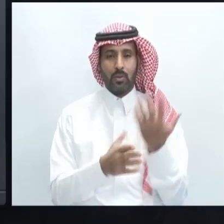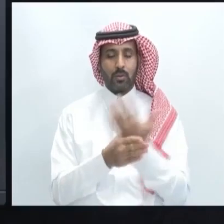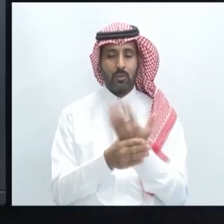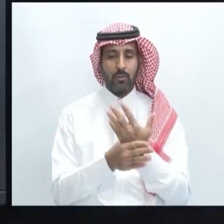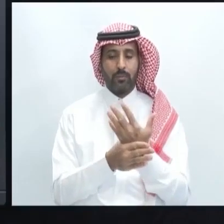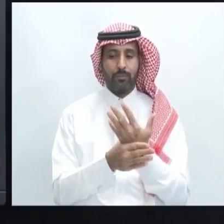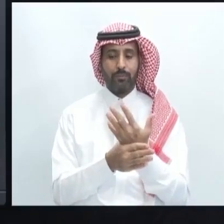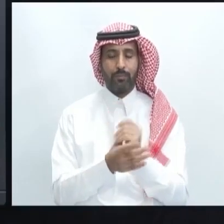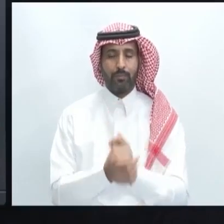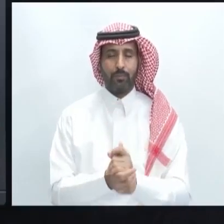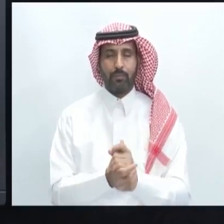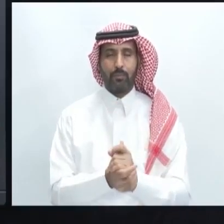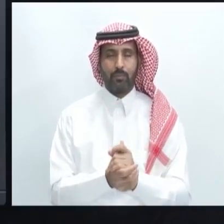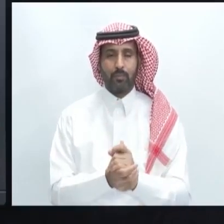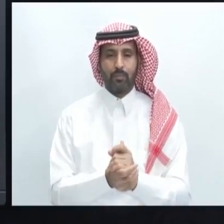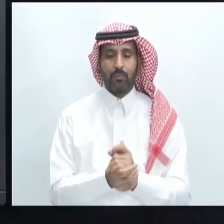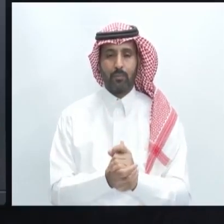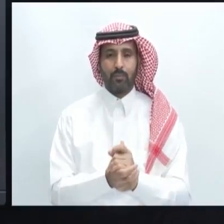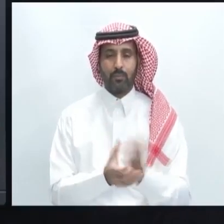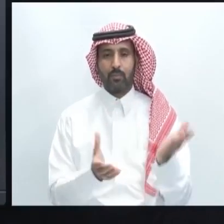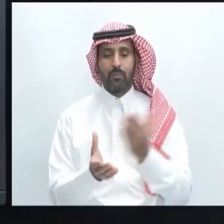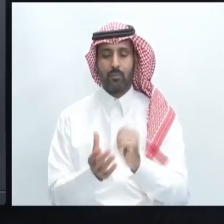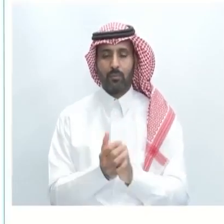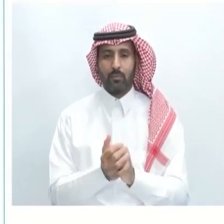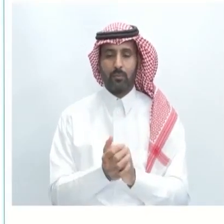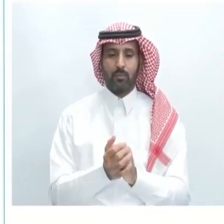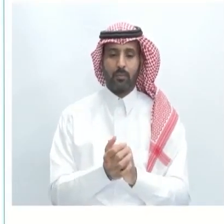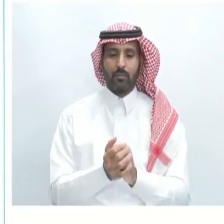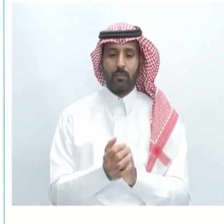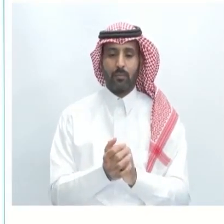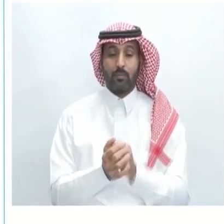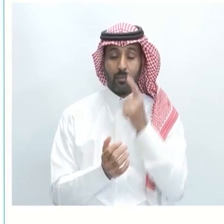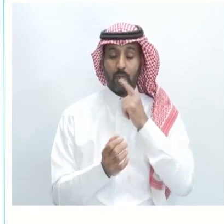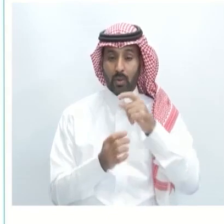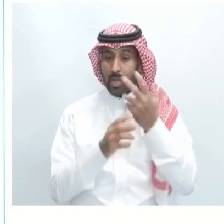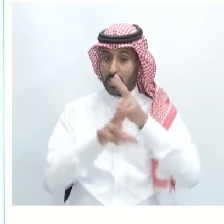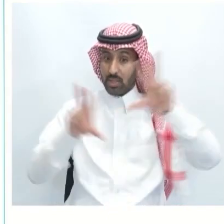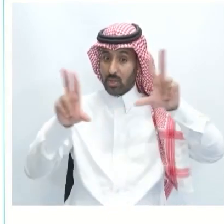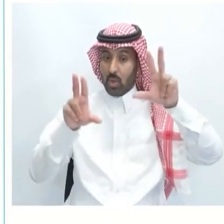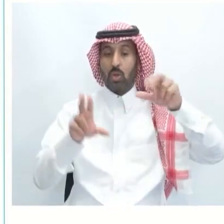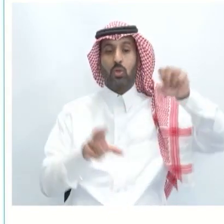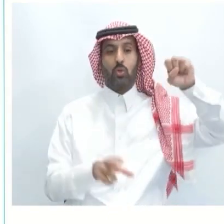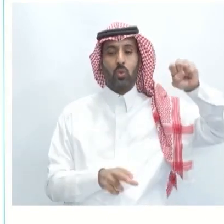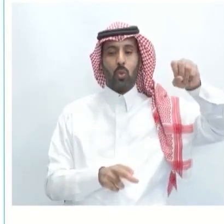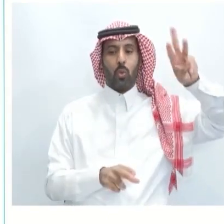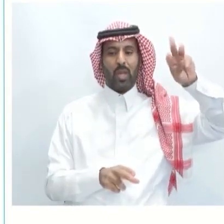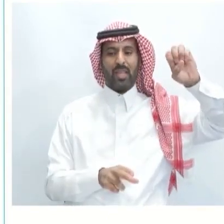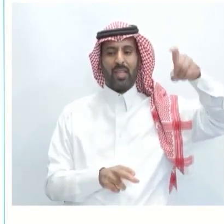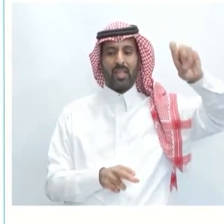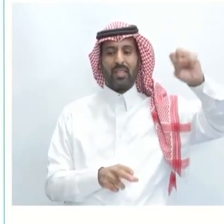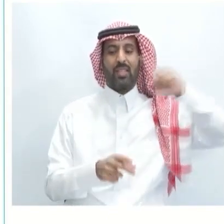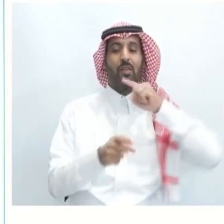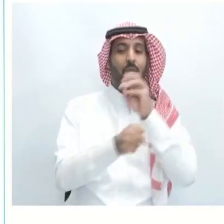here. Another cause. Very good. Yes, the Swedish TV told people how they could convert their